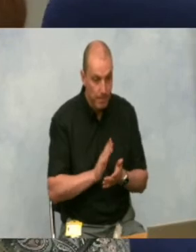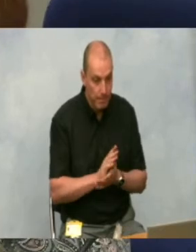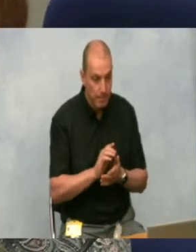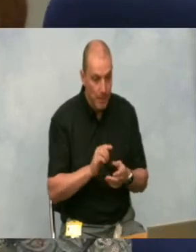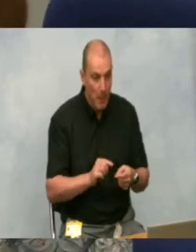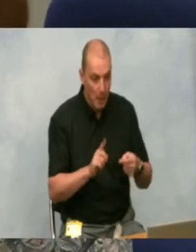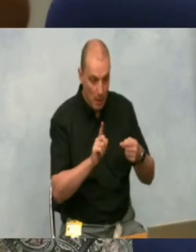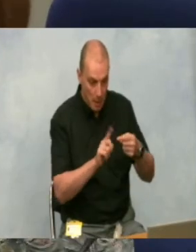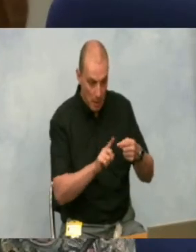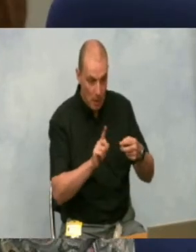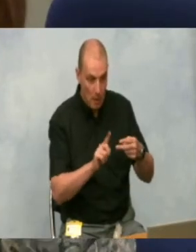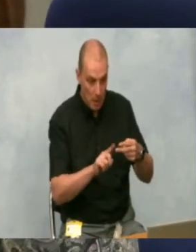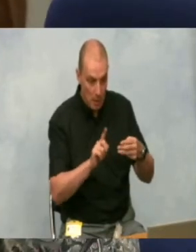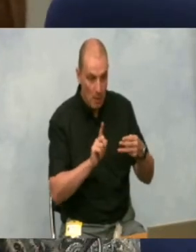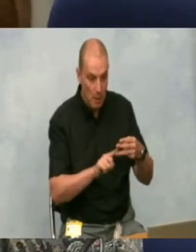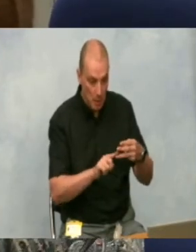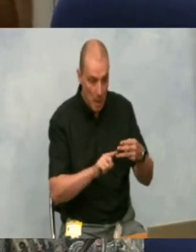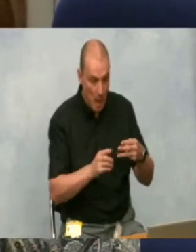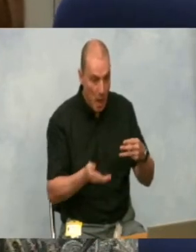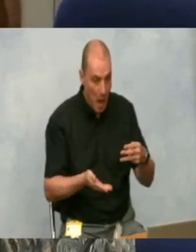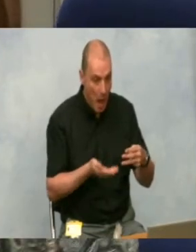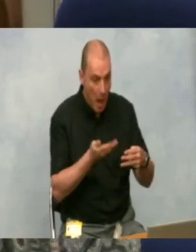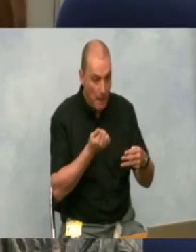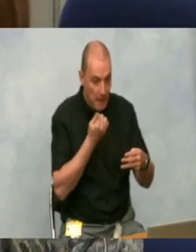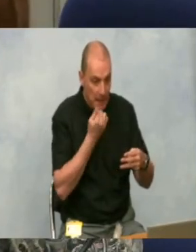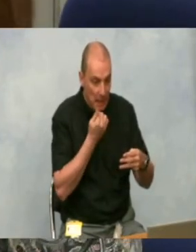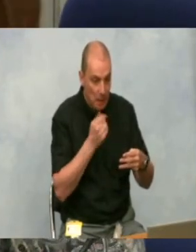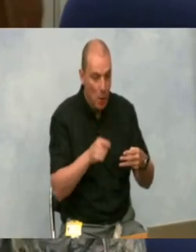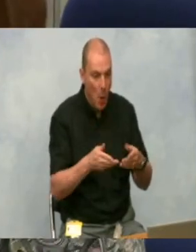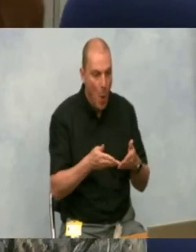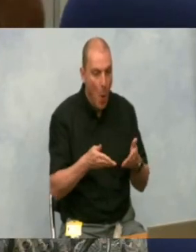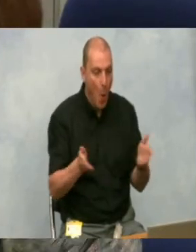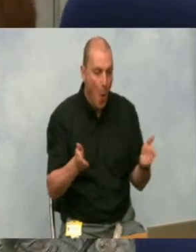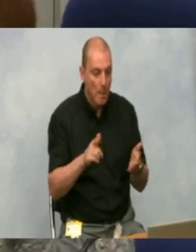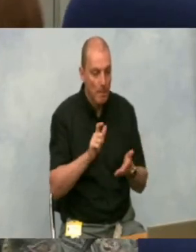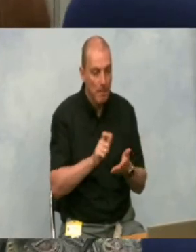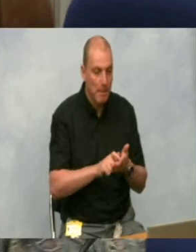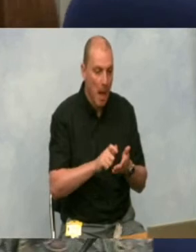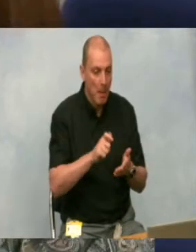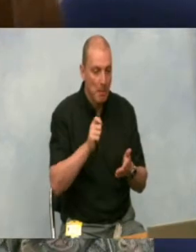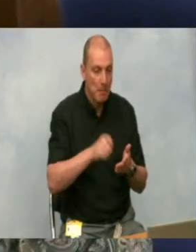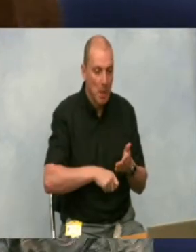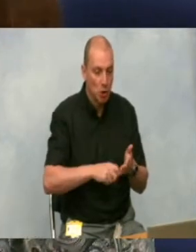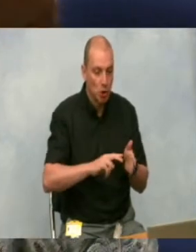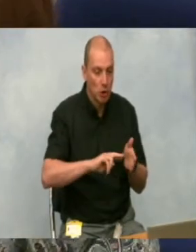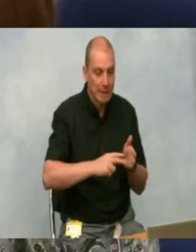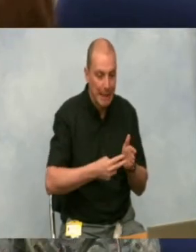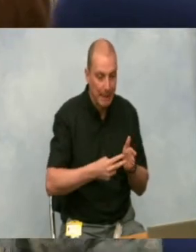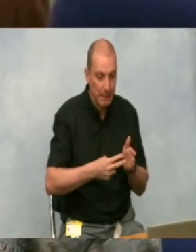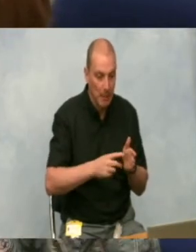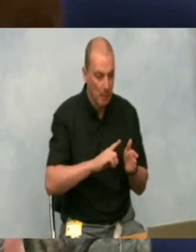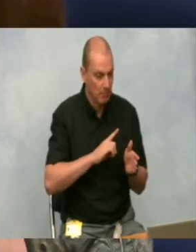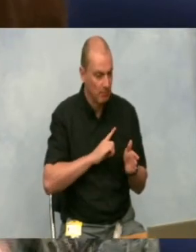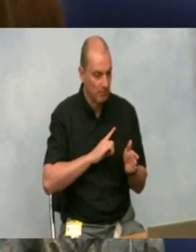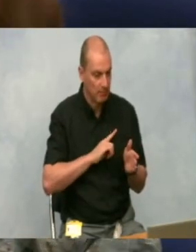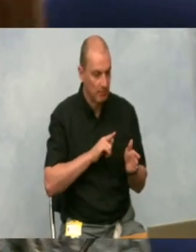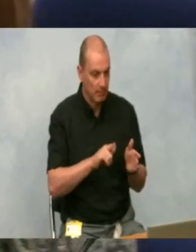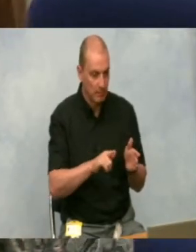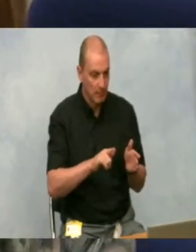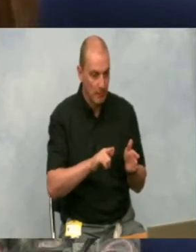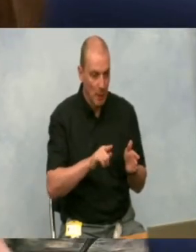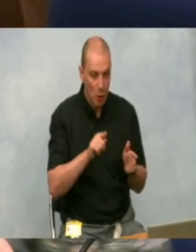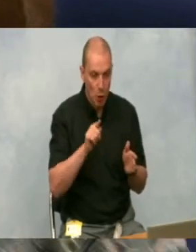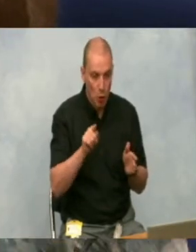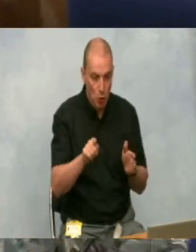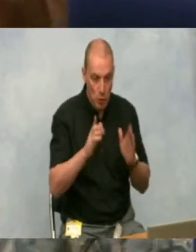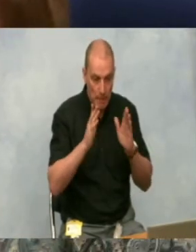of what's now going to have to change its name from the open market purchase scheme, because it no longer the requirement to put your